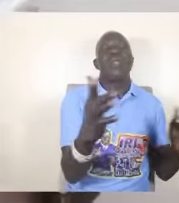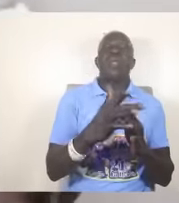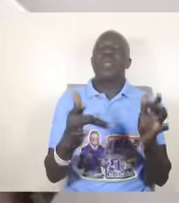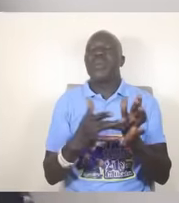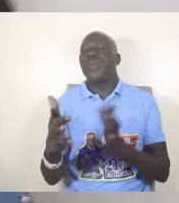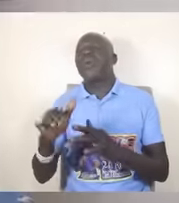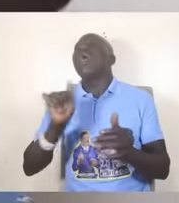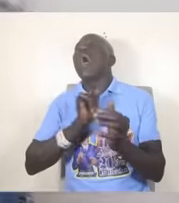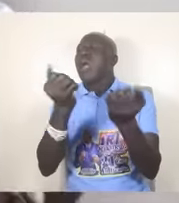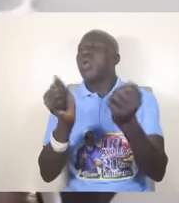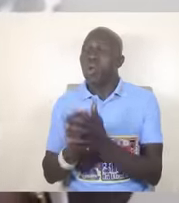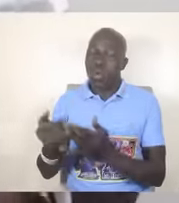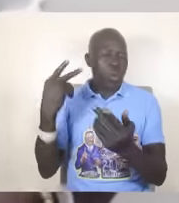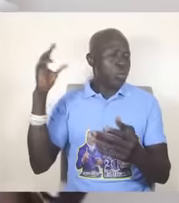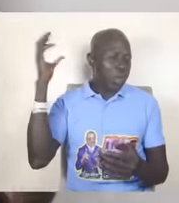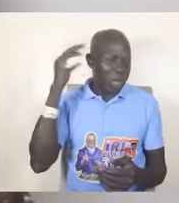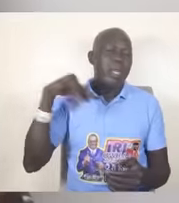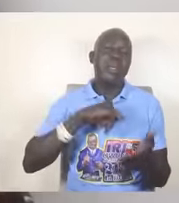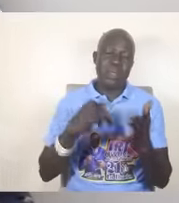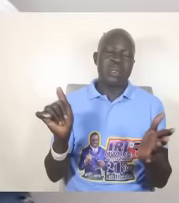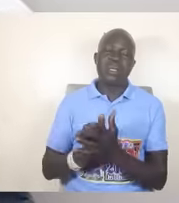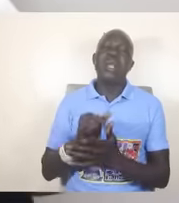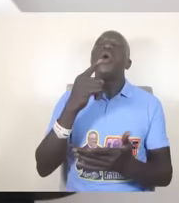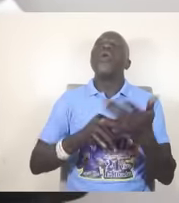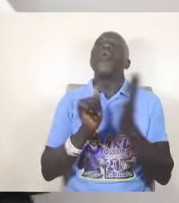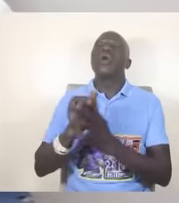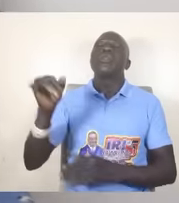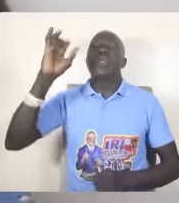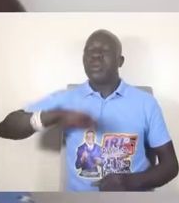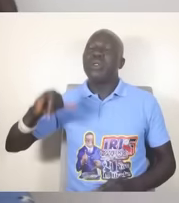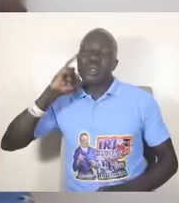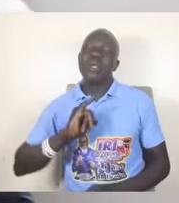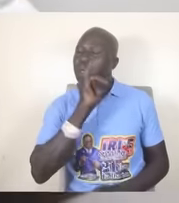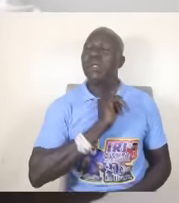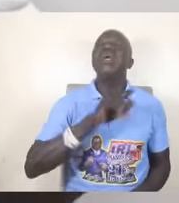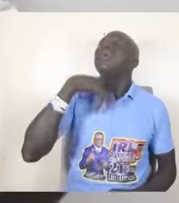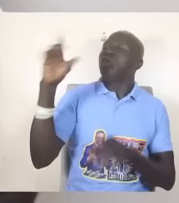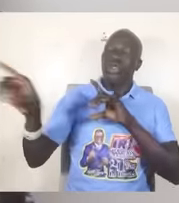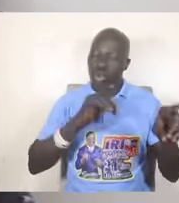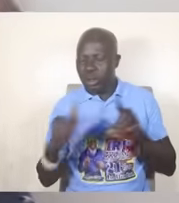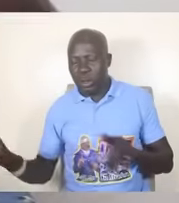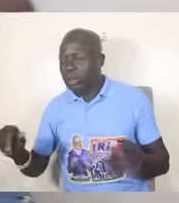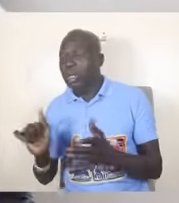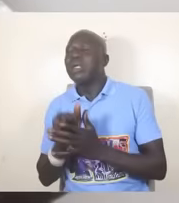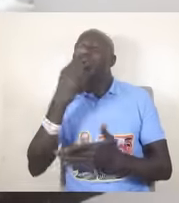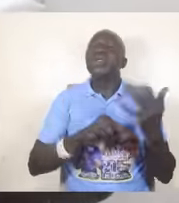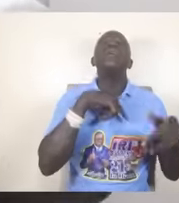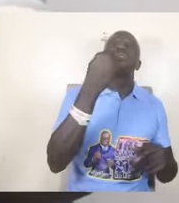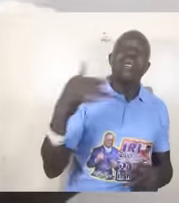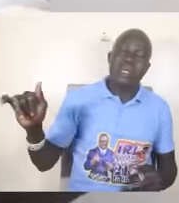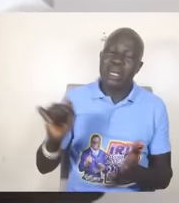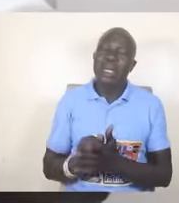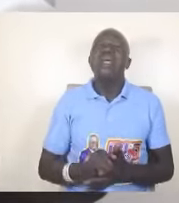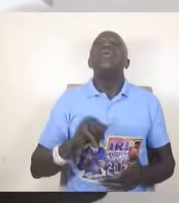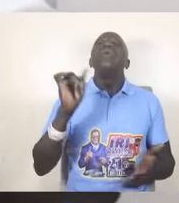the Bible. Mother, peko boy sele. I want to hear it. Iti a woman sele. What the Israelites? Ti wo say? What they did? Oh, ti wo so? What they say?